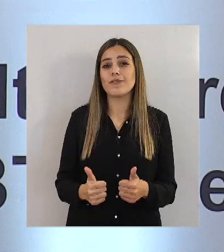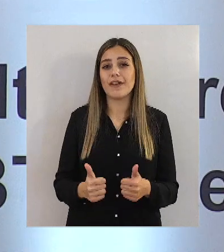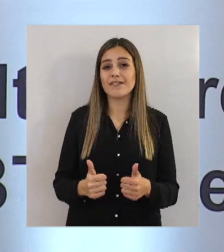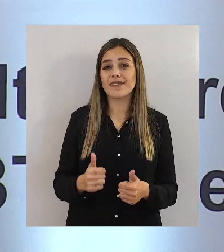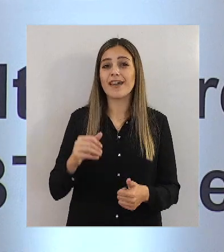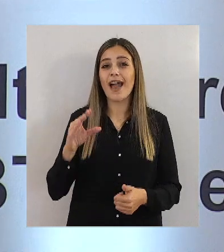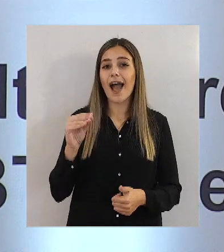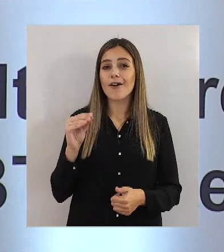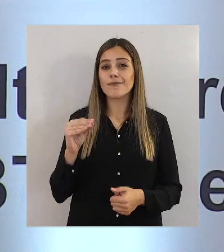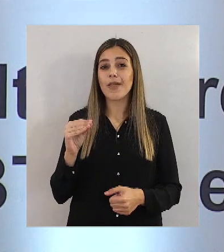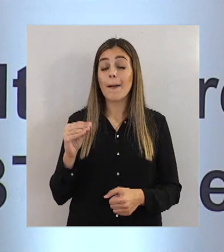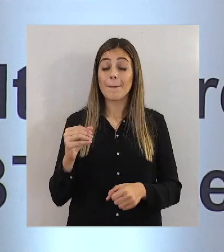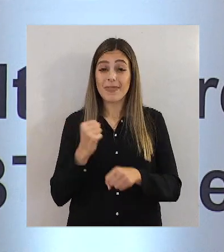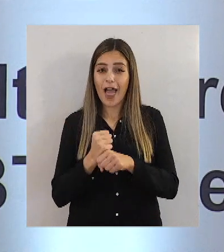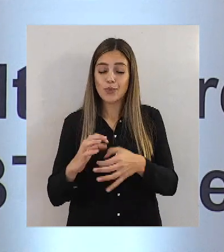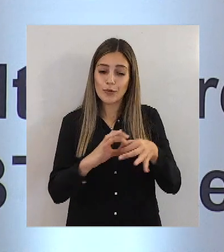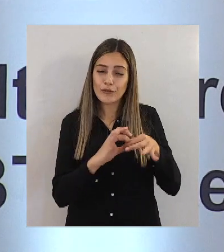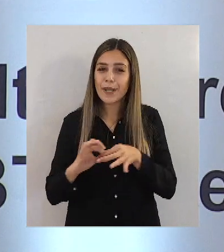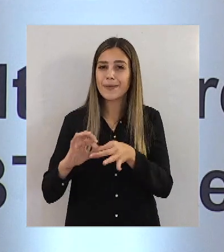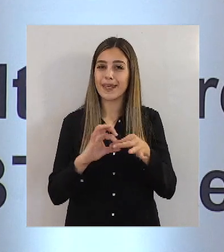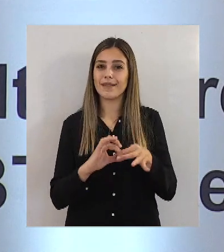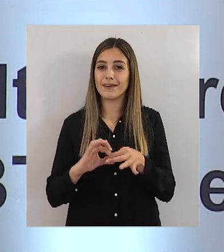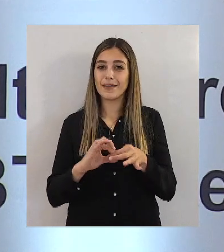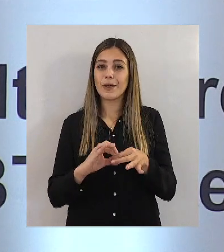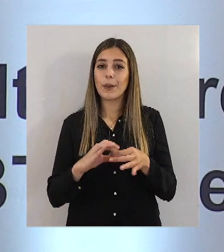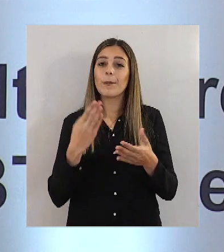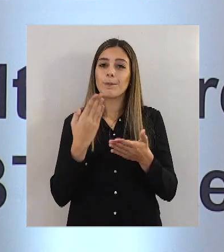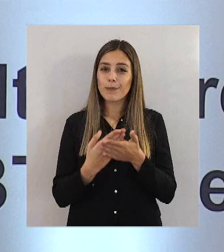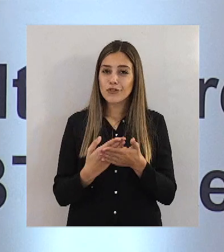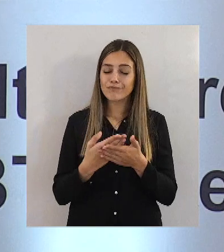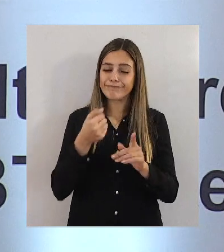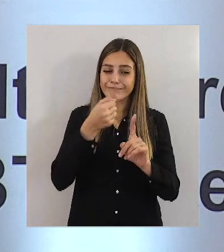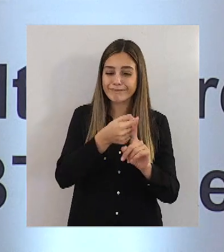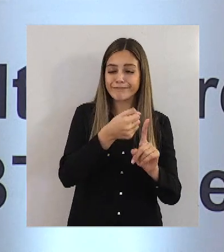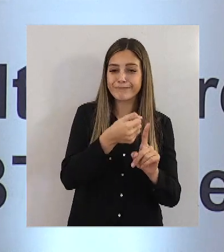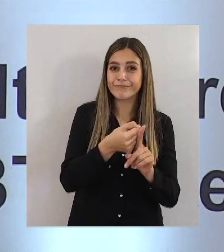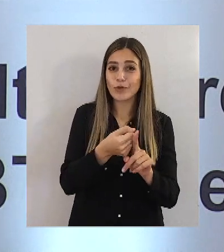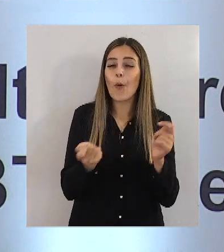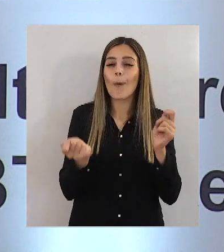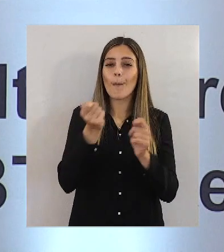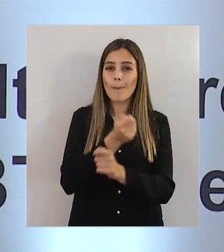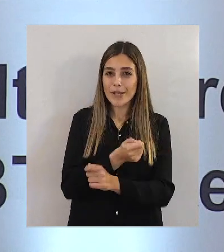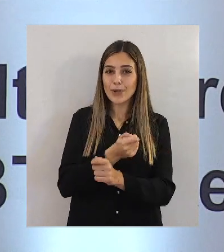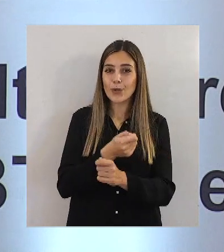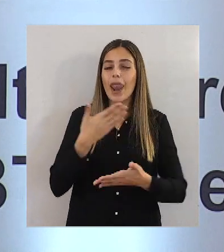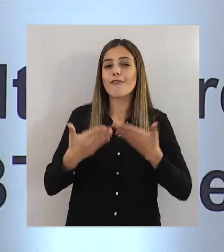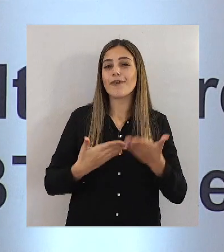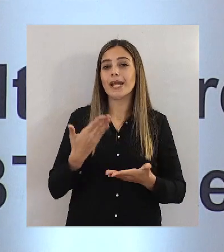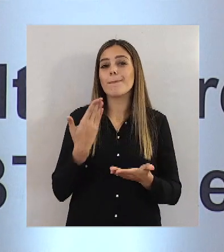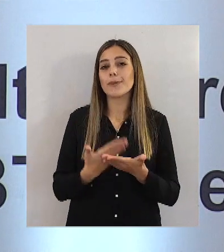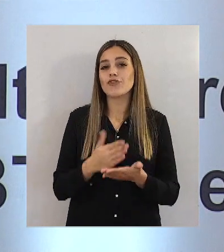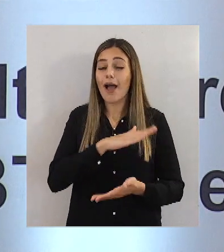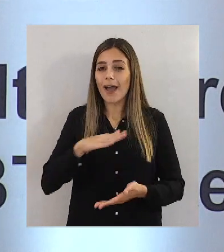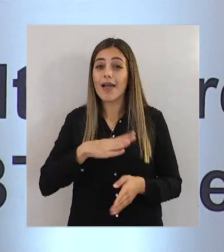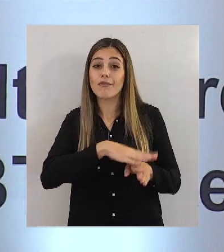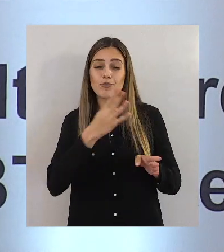work together, when we pull the same rope, and we make a concrete effort, not only to change this and that particular part of our